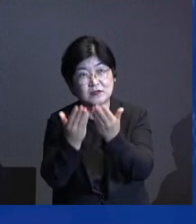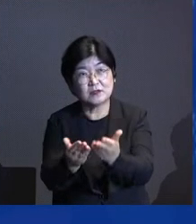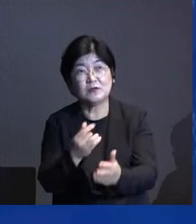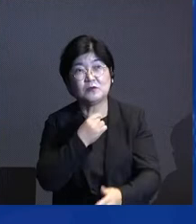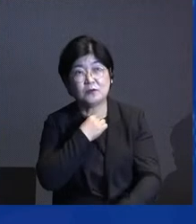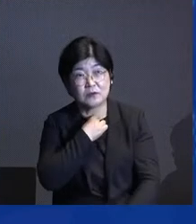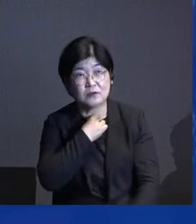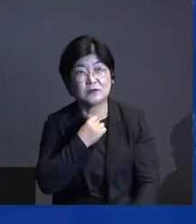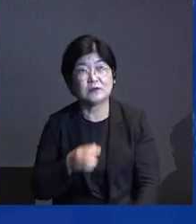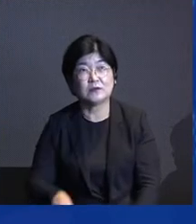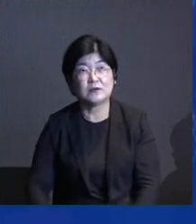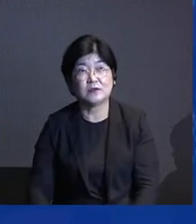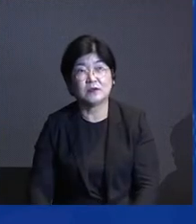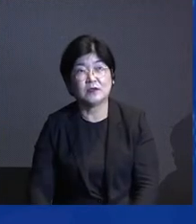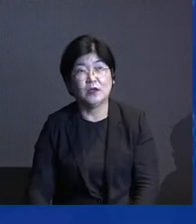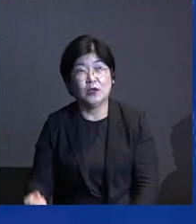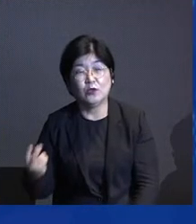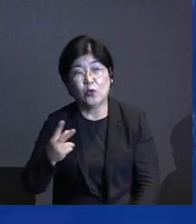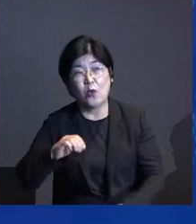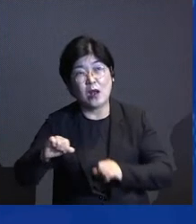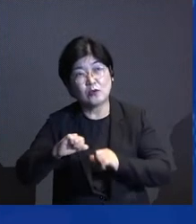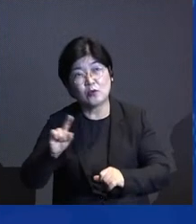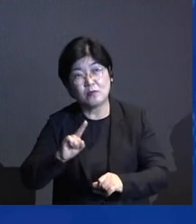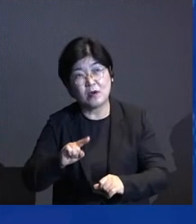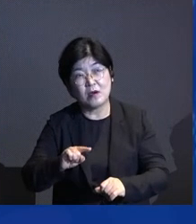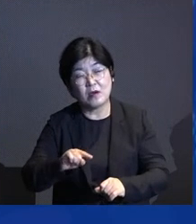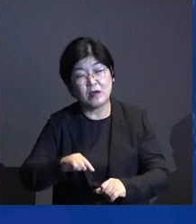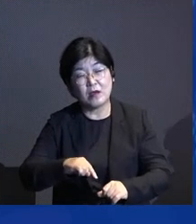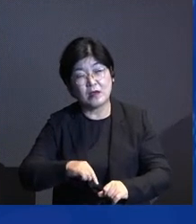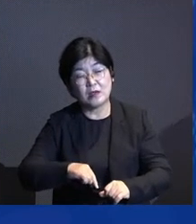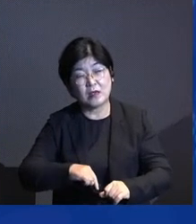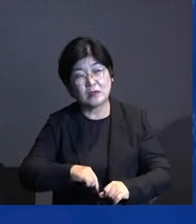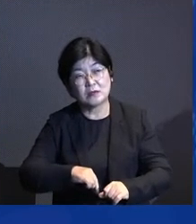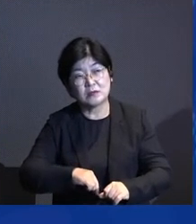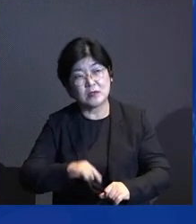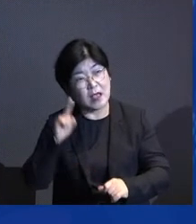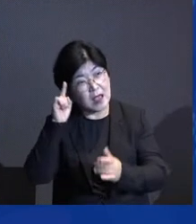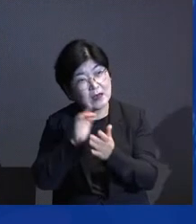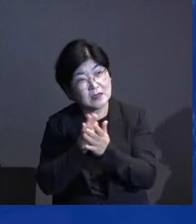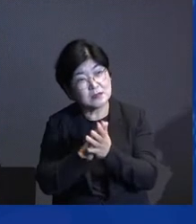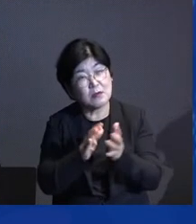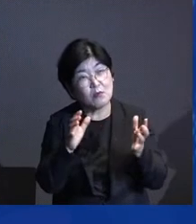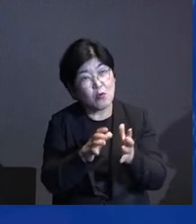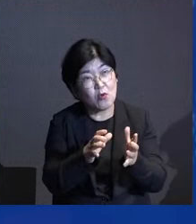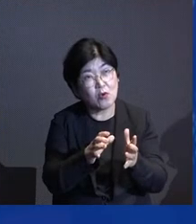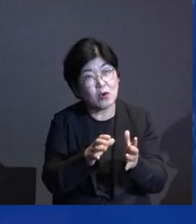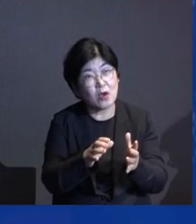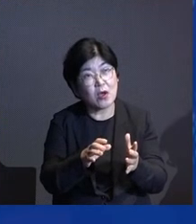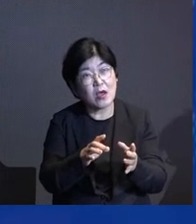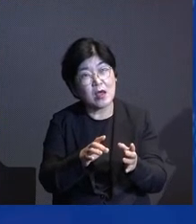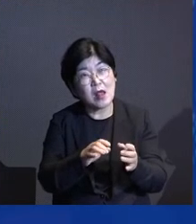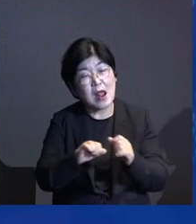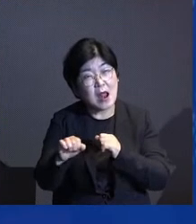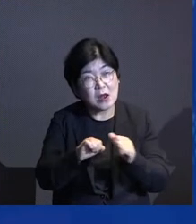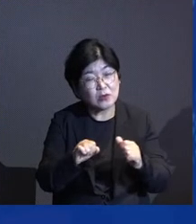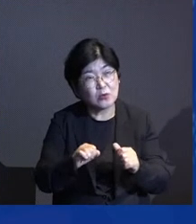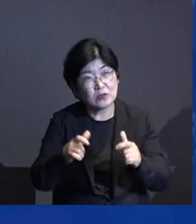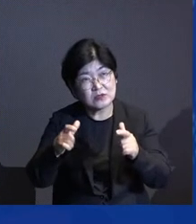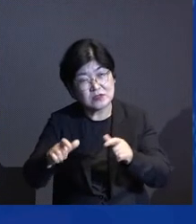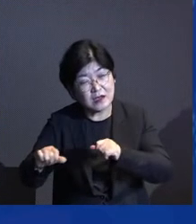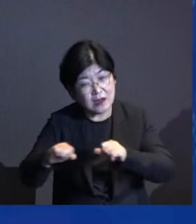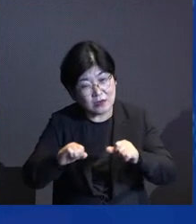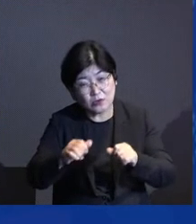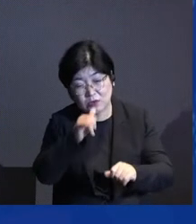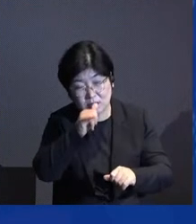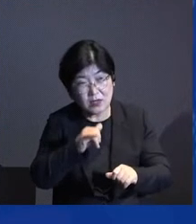activities include their self-help and community support. So for older people, it's very important to have a sense of belonging